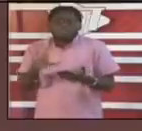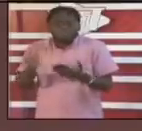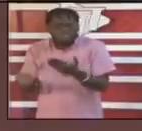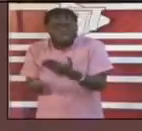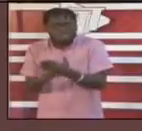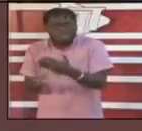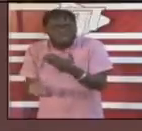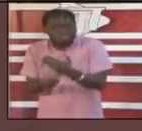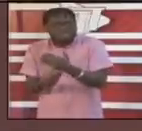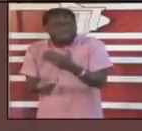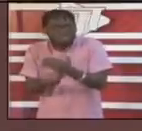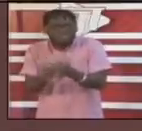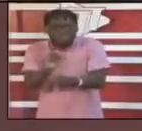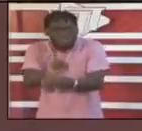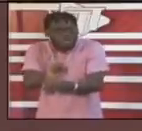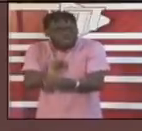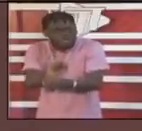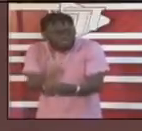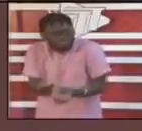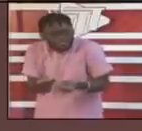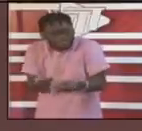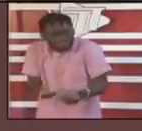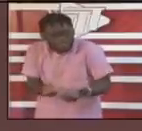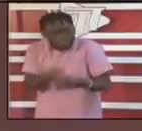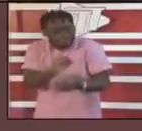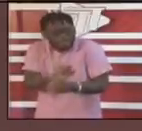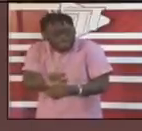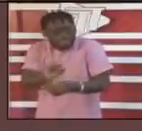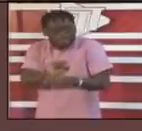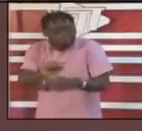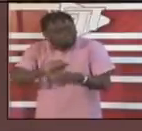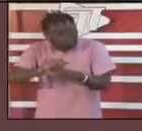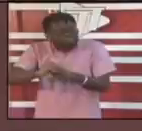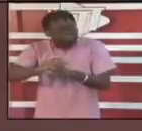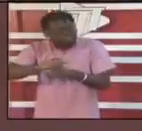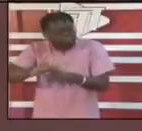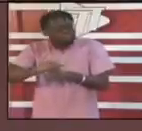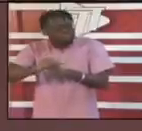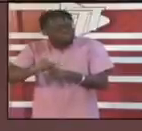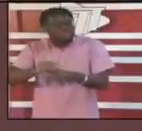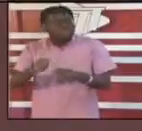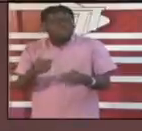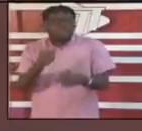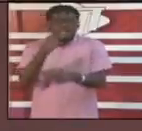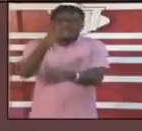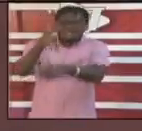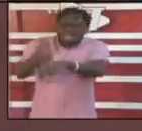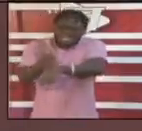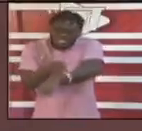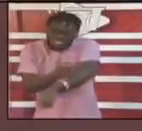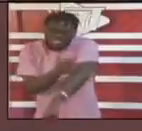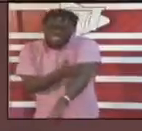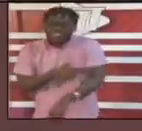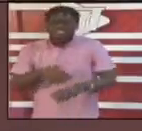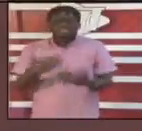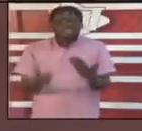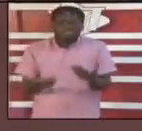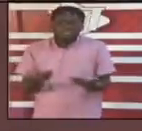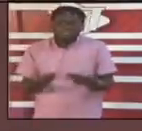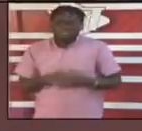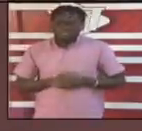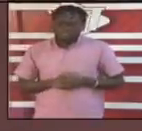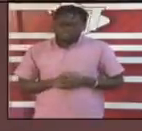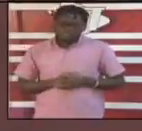child. Some children may be struggling due to having a learning disability. And if this is